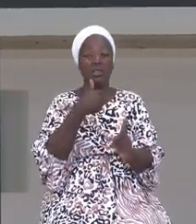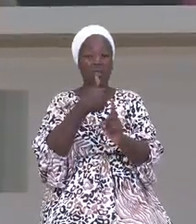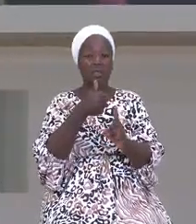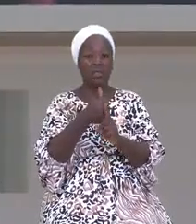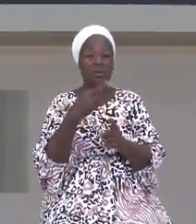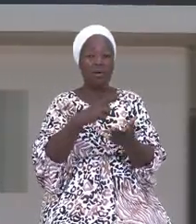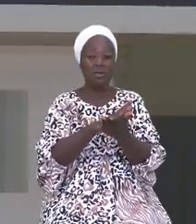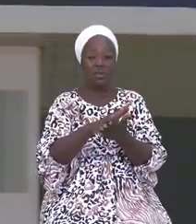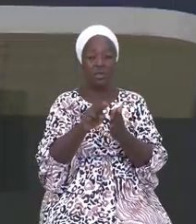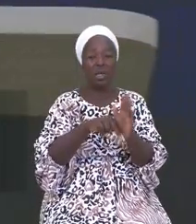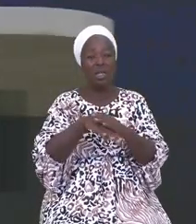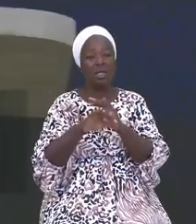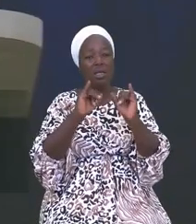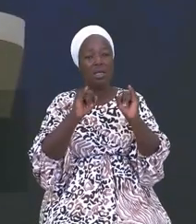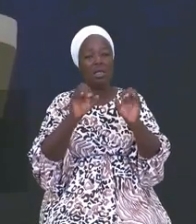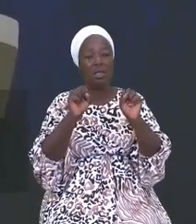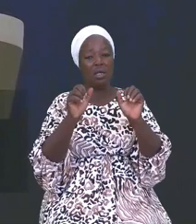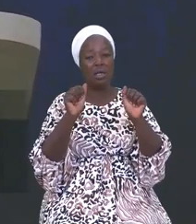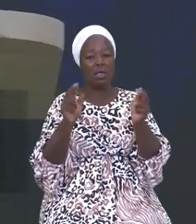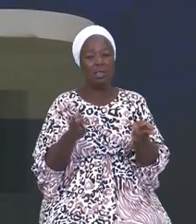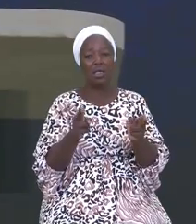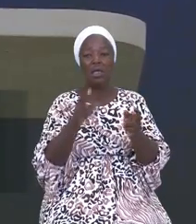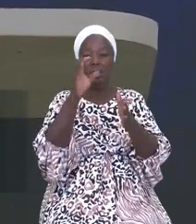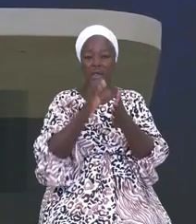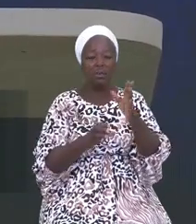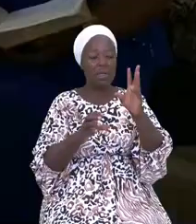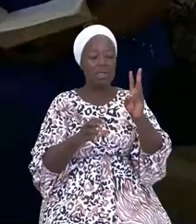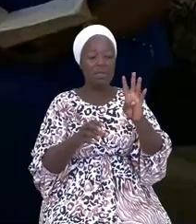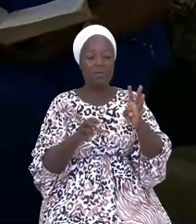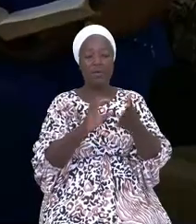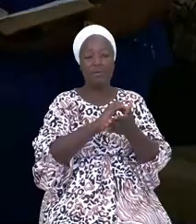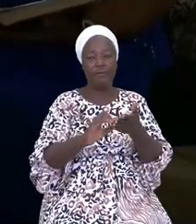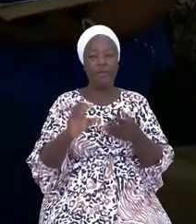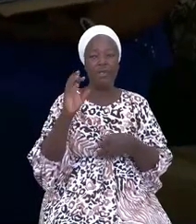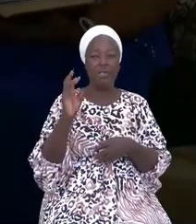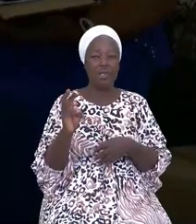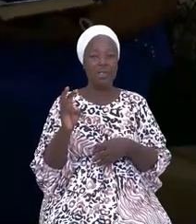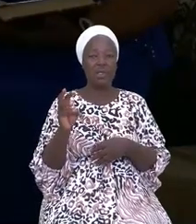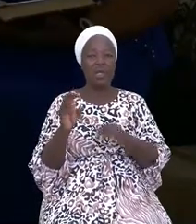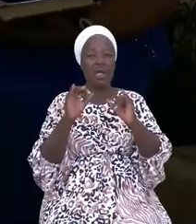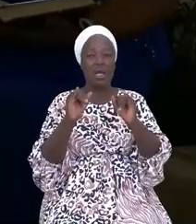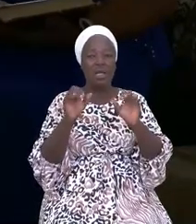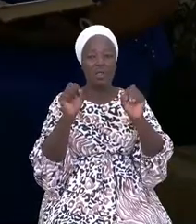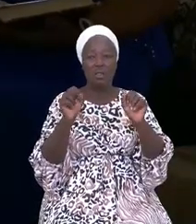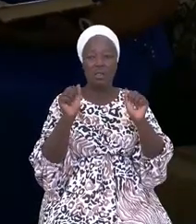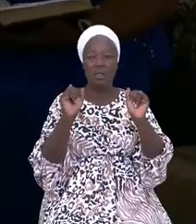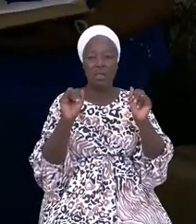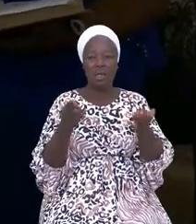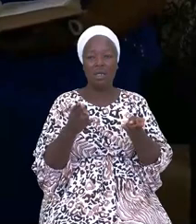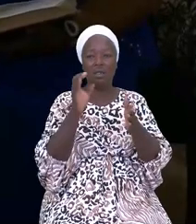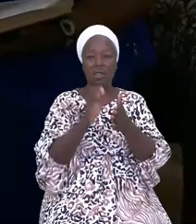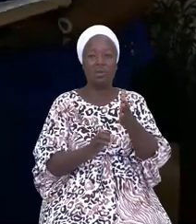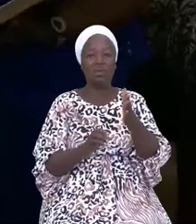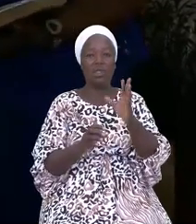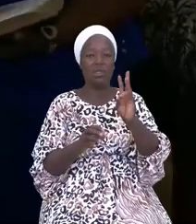self-righteousness. Isaiah chapter 64, we're reading from verse 6. In Isaiah chapter